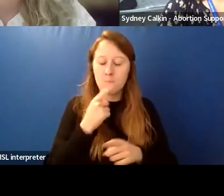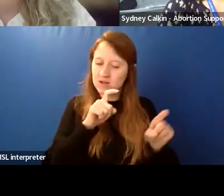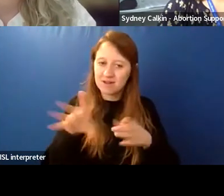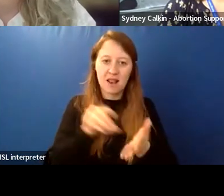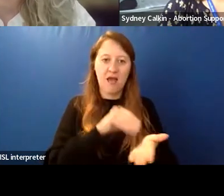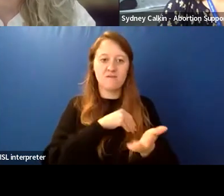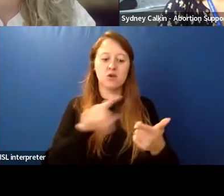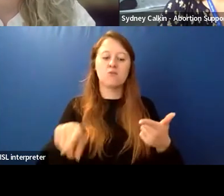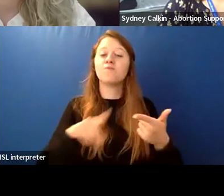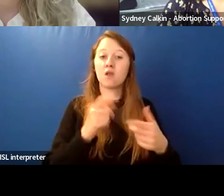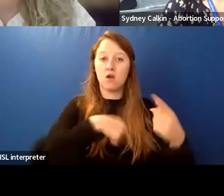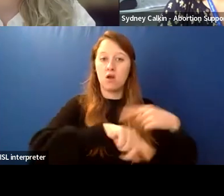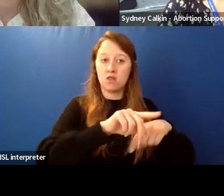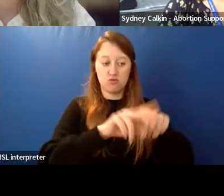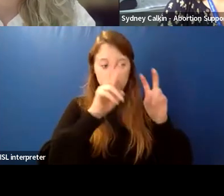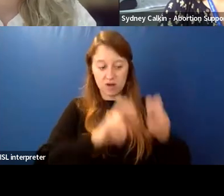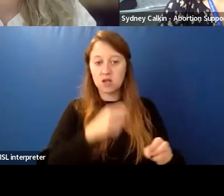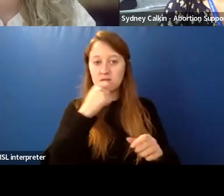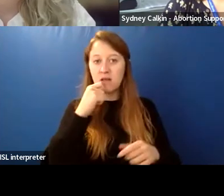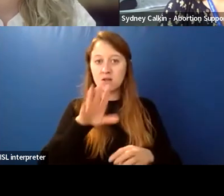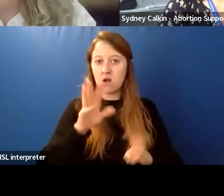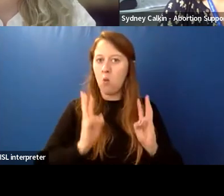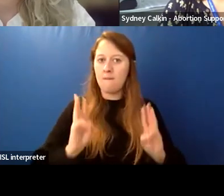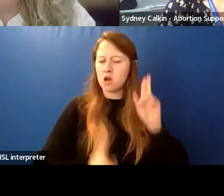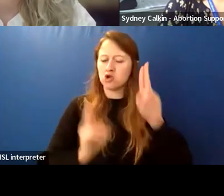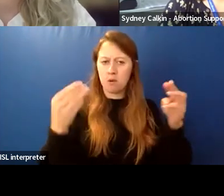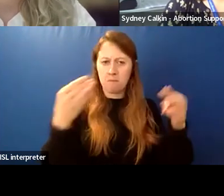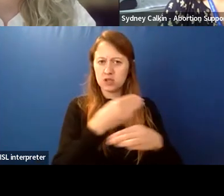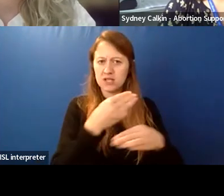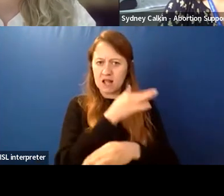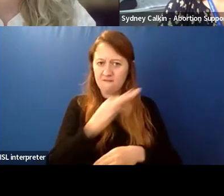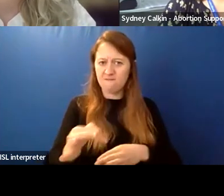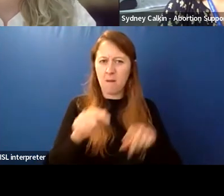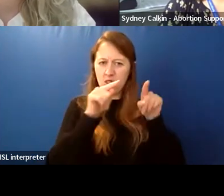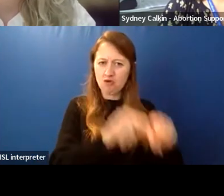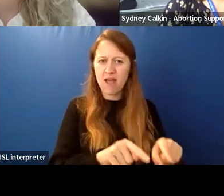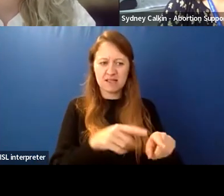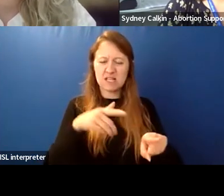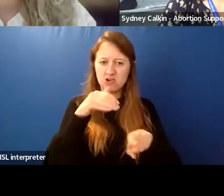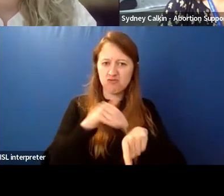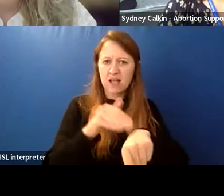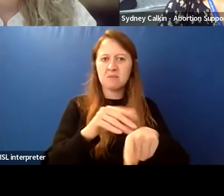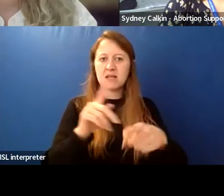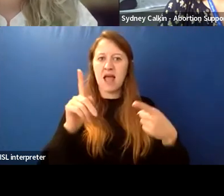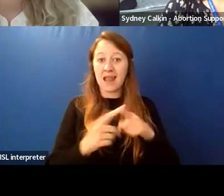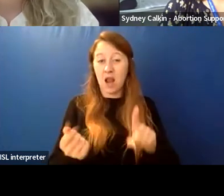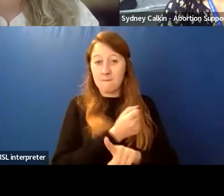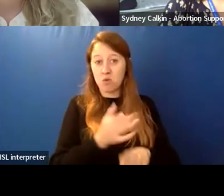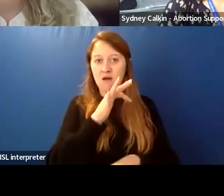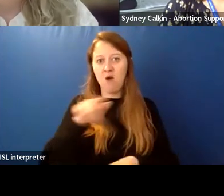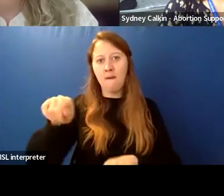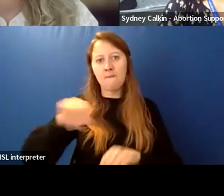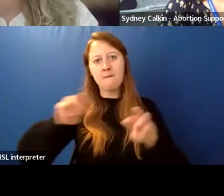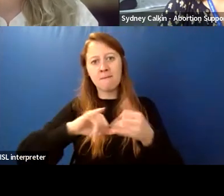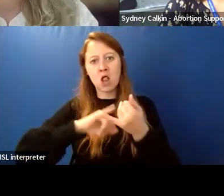abortion care should be protected from threats, harassment, and abuse from anti-abortion protests.